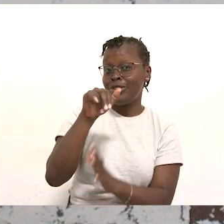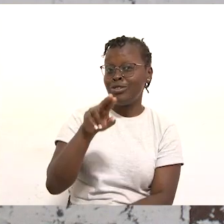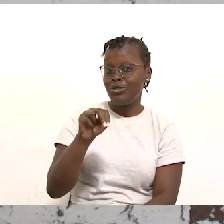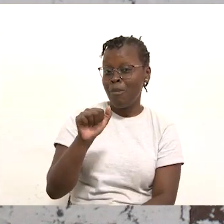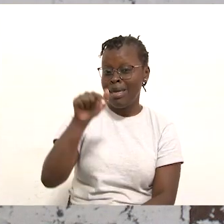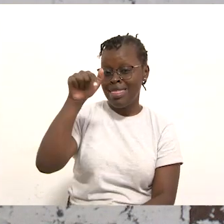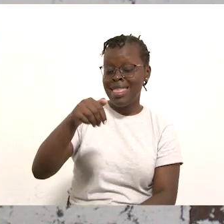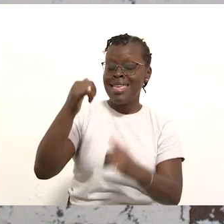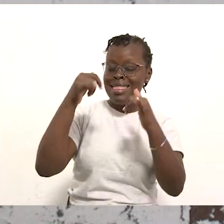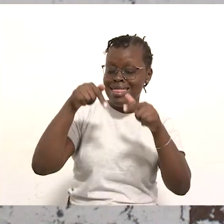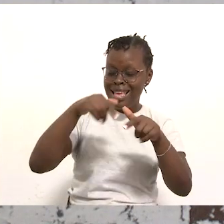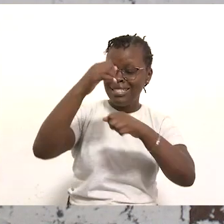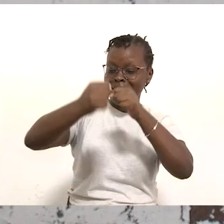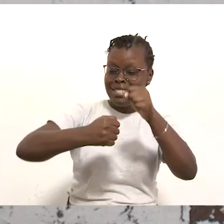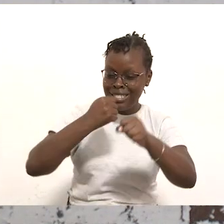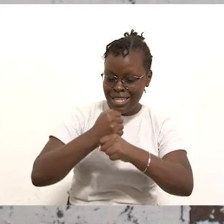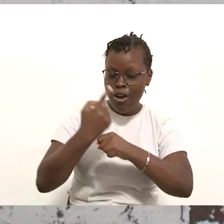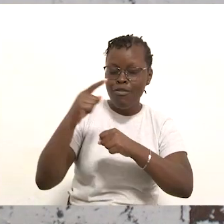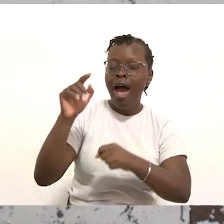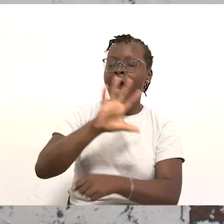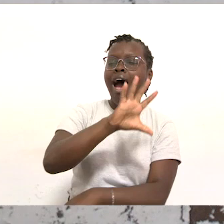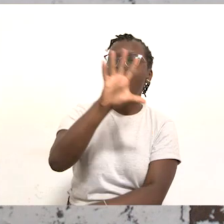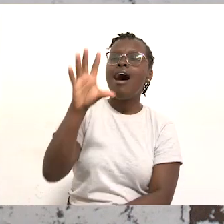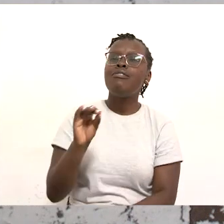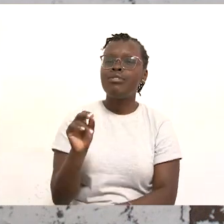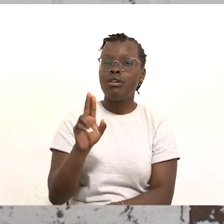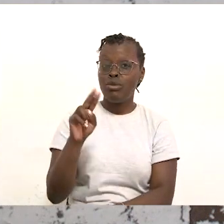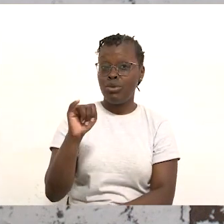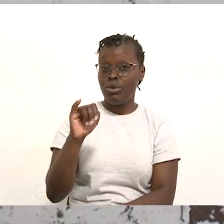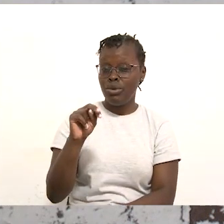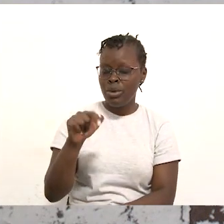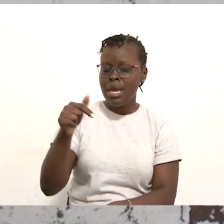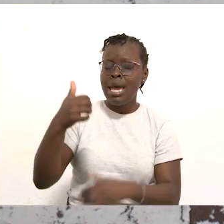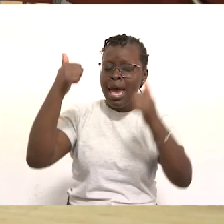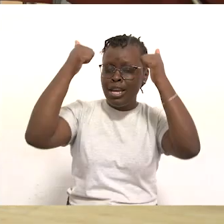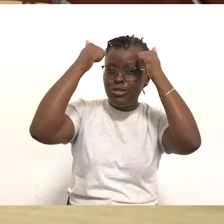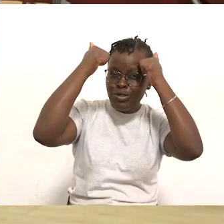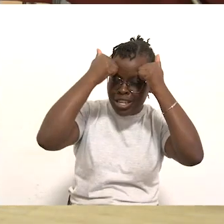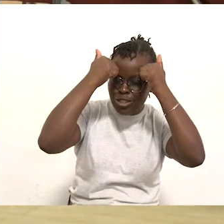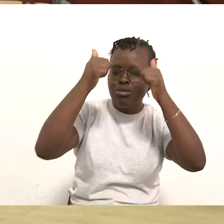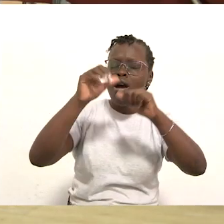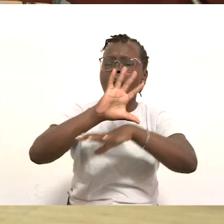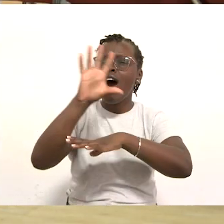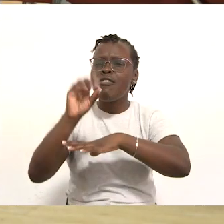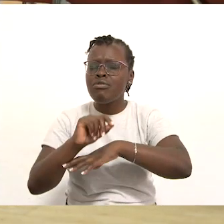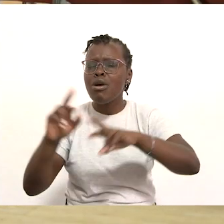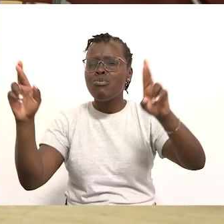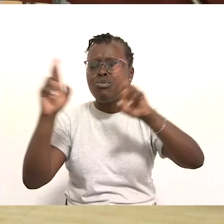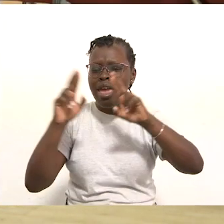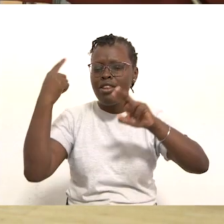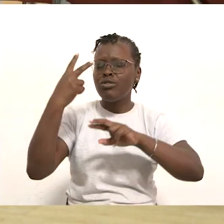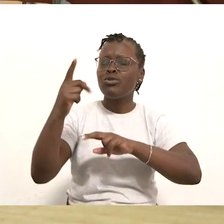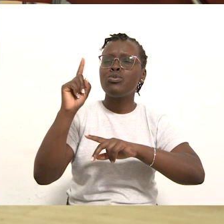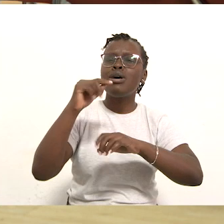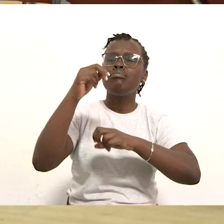this is the year of education from the African Union, and the theme is educating an African fit for the 21st century, building